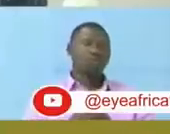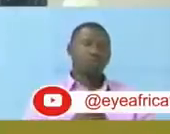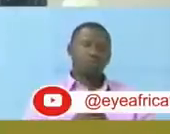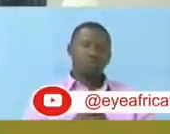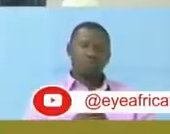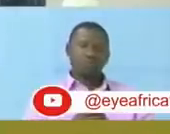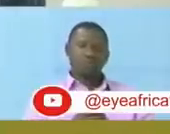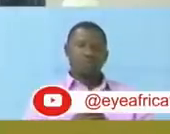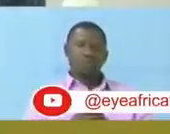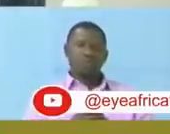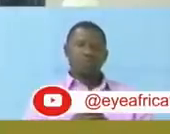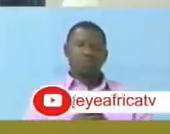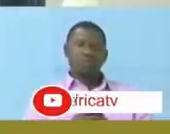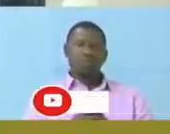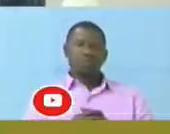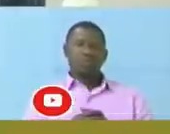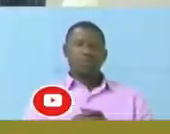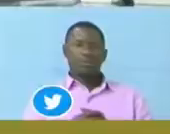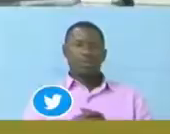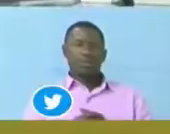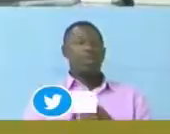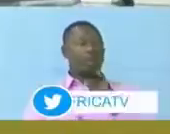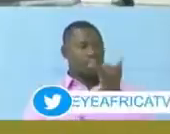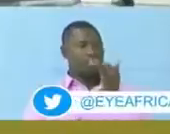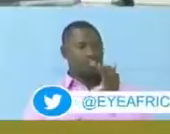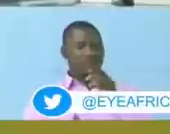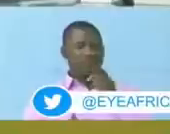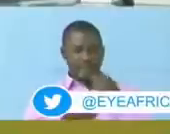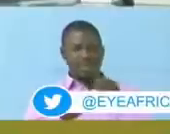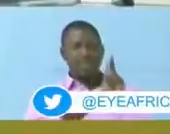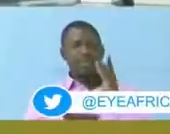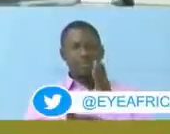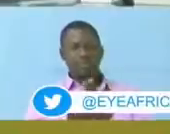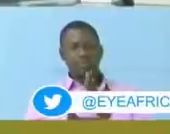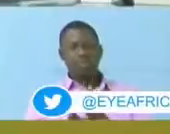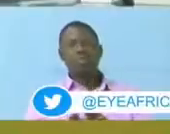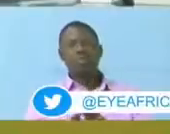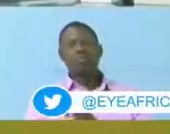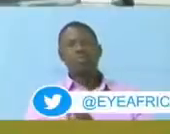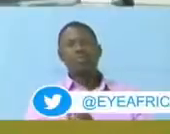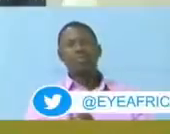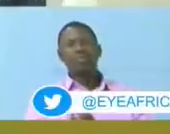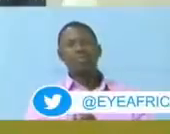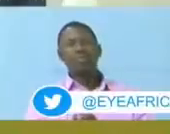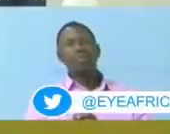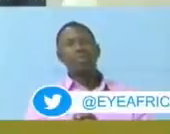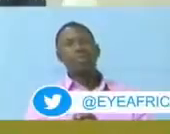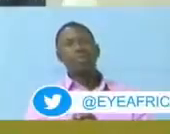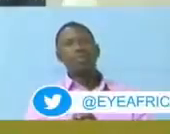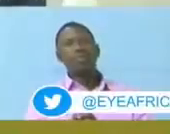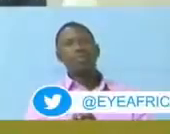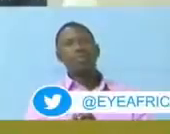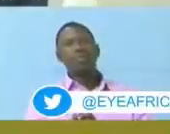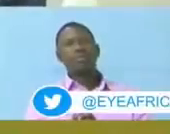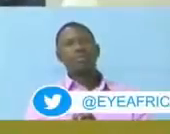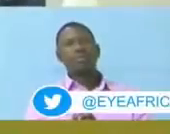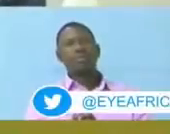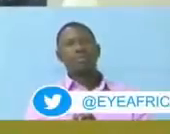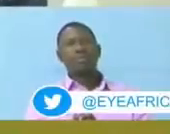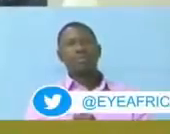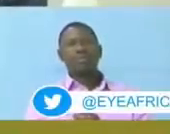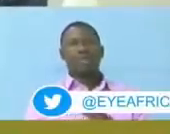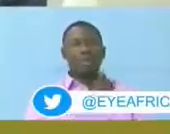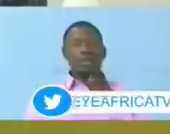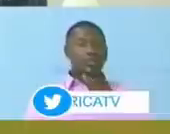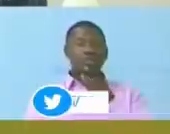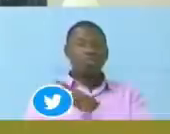watola. Yes, that's right. And in fact, kabi. You did not